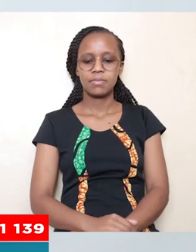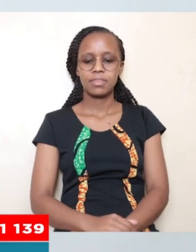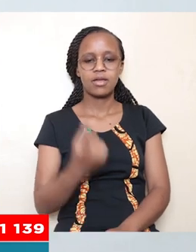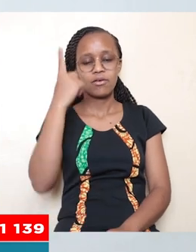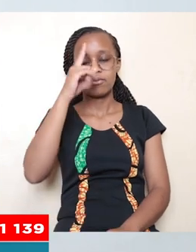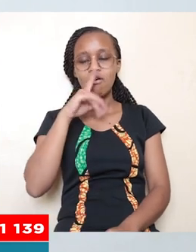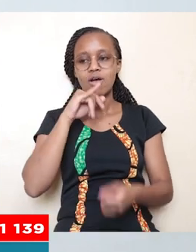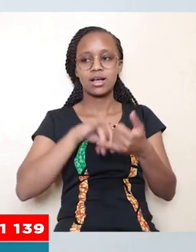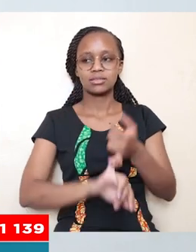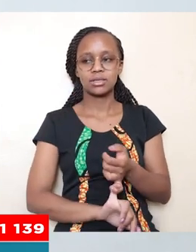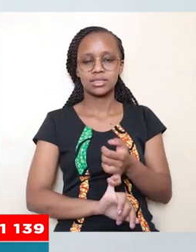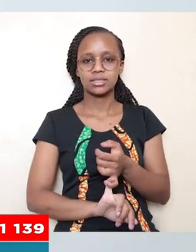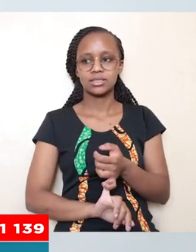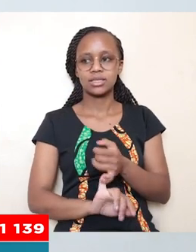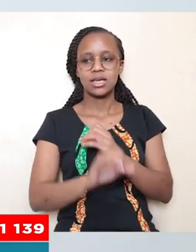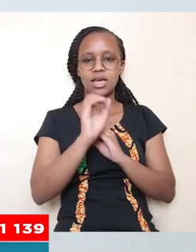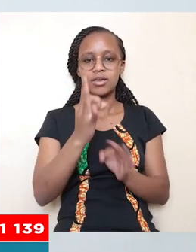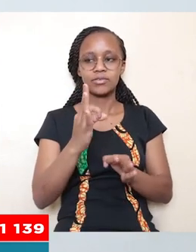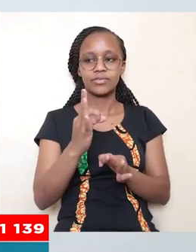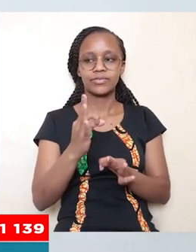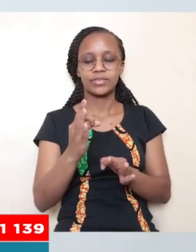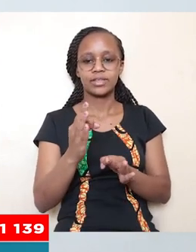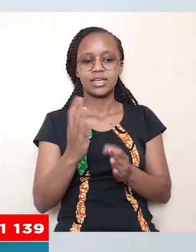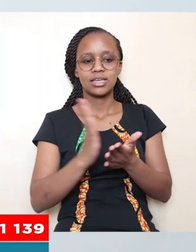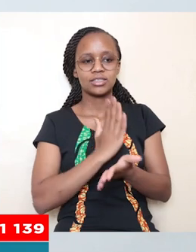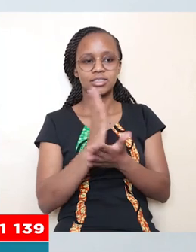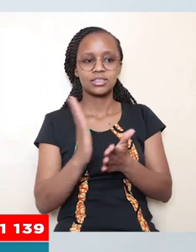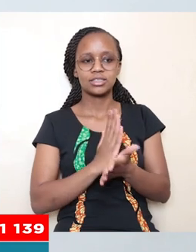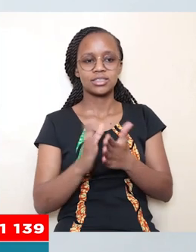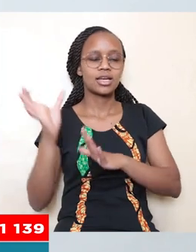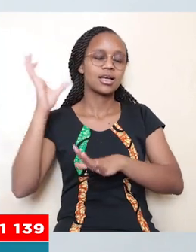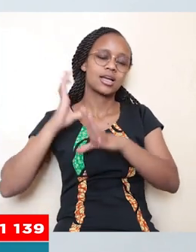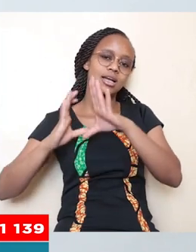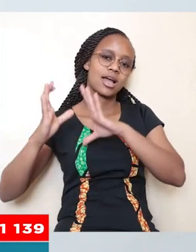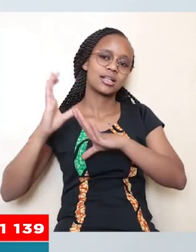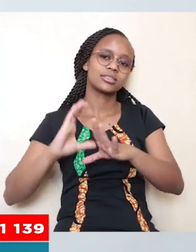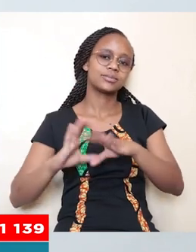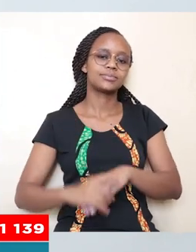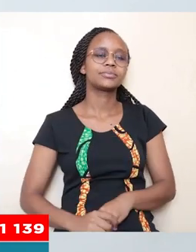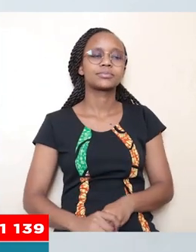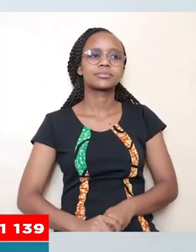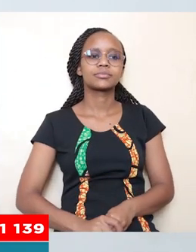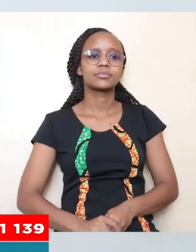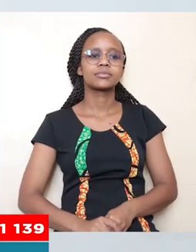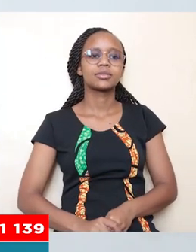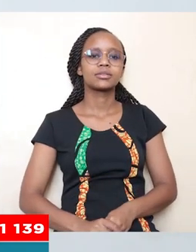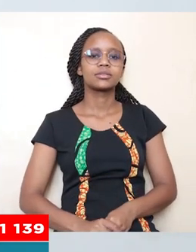for a husband, if he does not share cultural